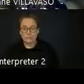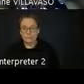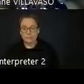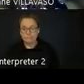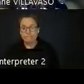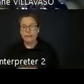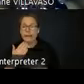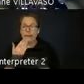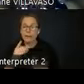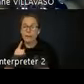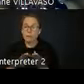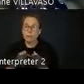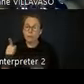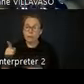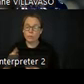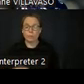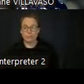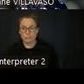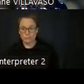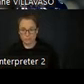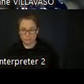Thank you, Commissioner Cherie.